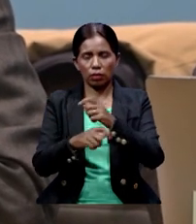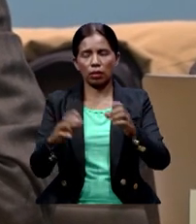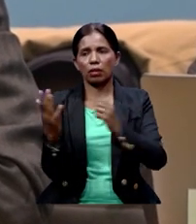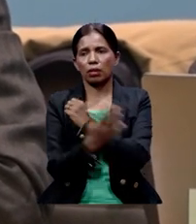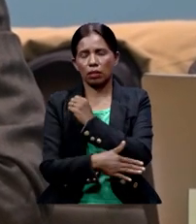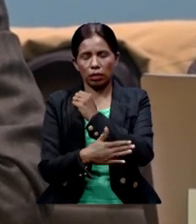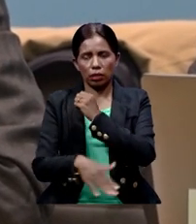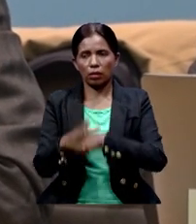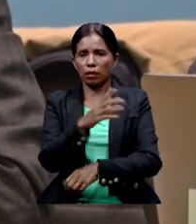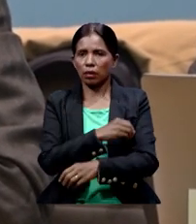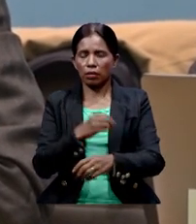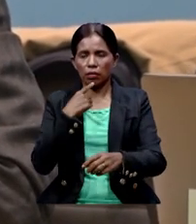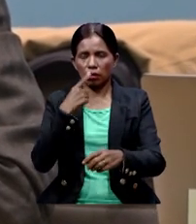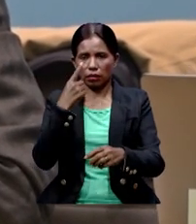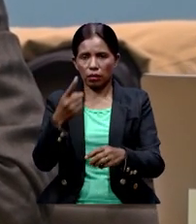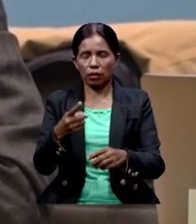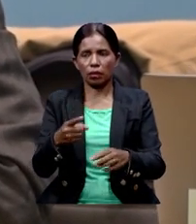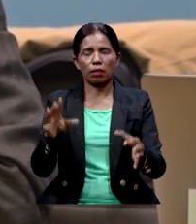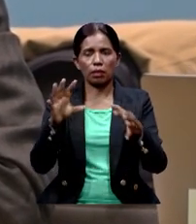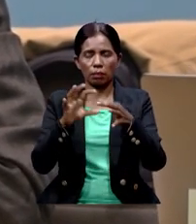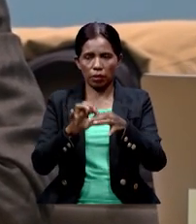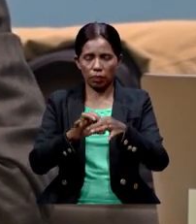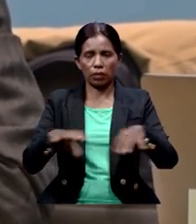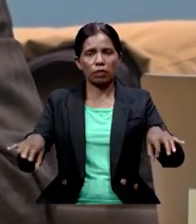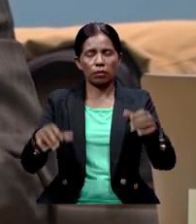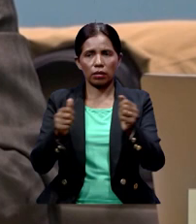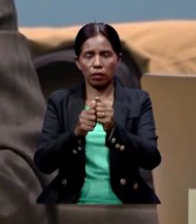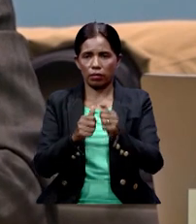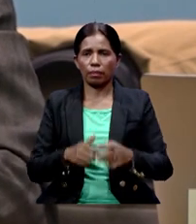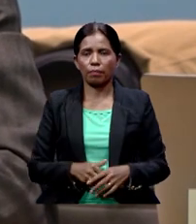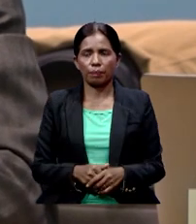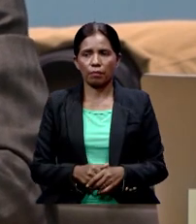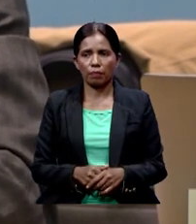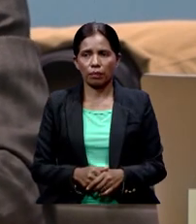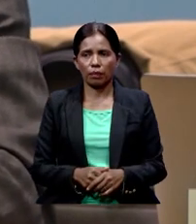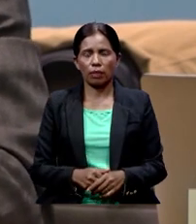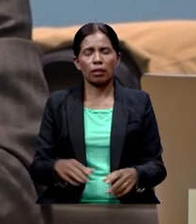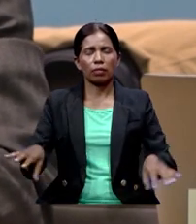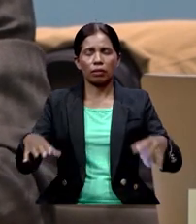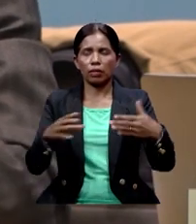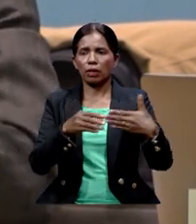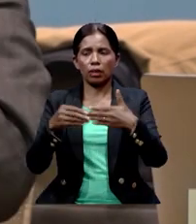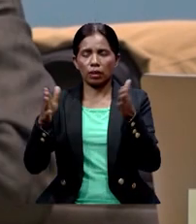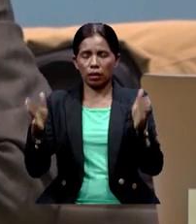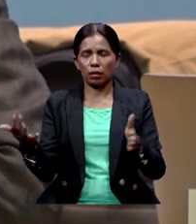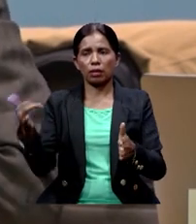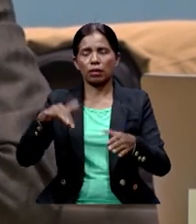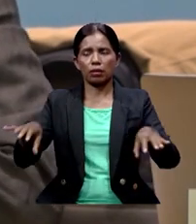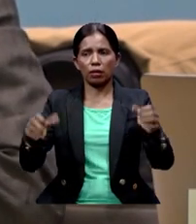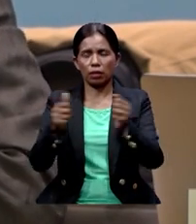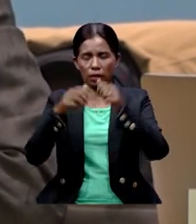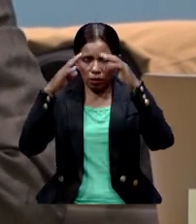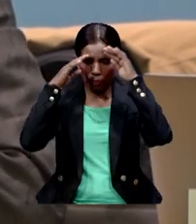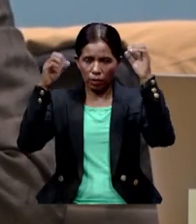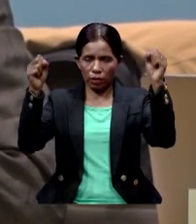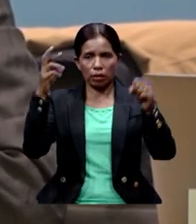strategic vision of early WTO membership into reality. Under the strong leadership of His Excellency President